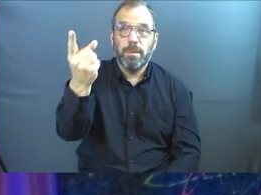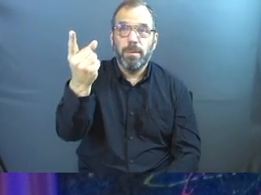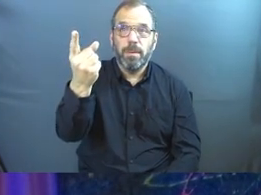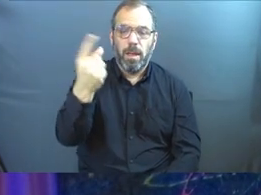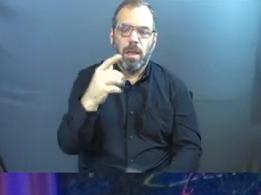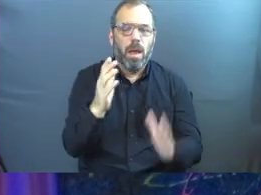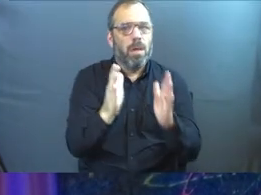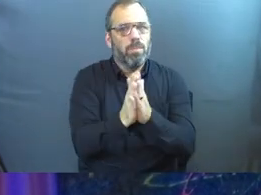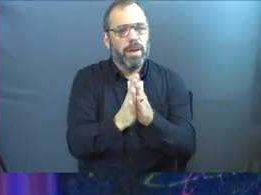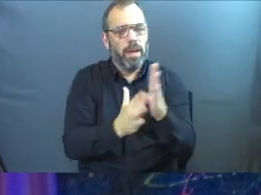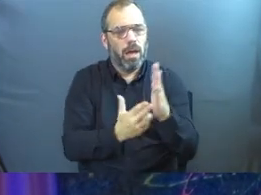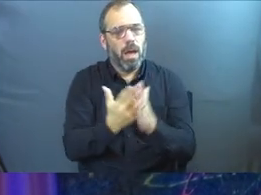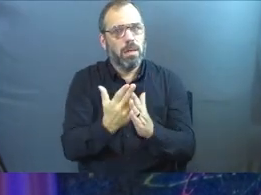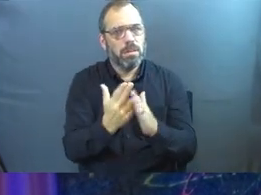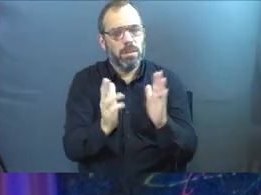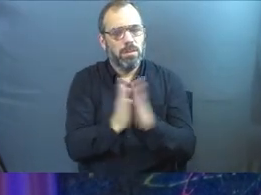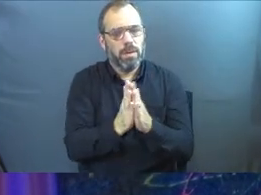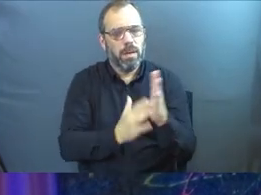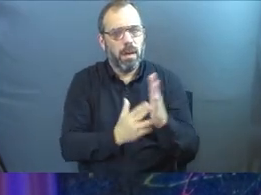We've got to pray honest prayers to God.